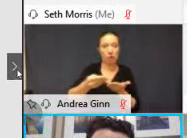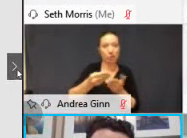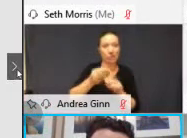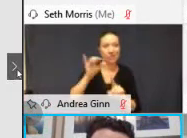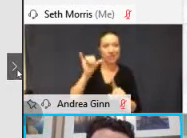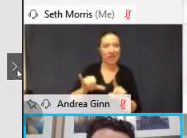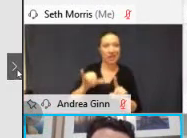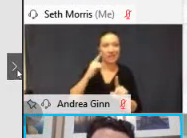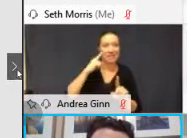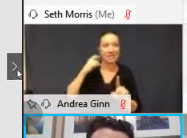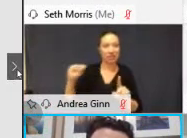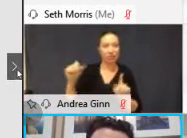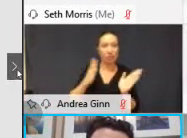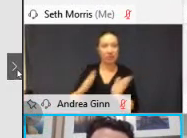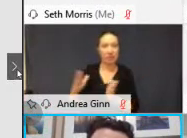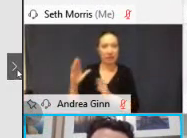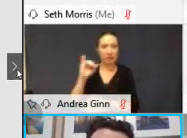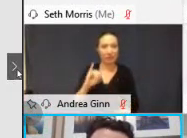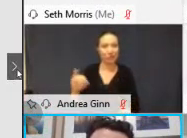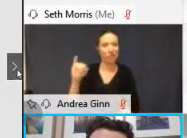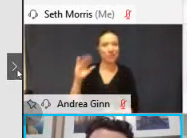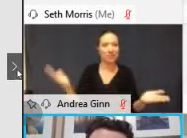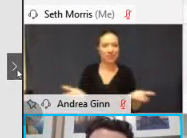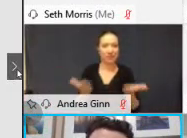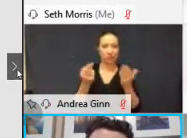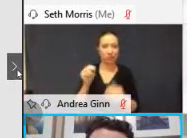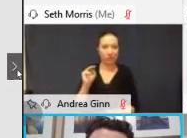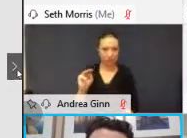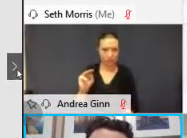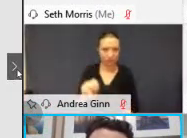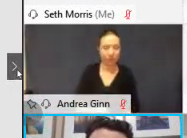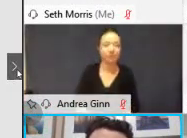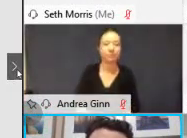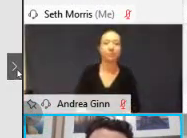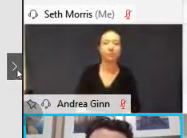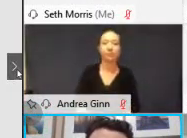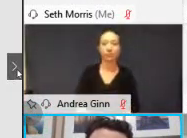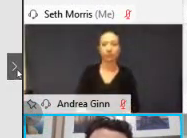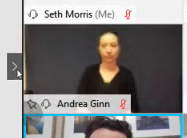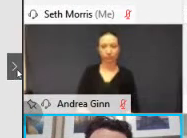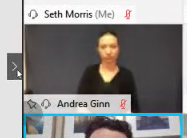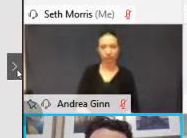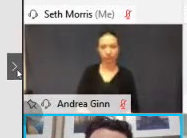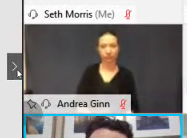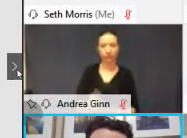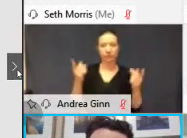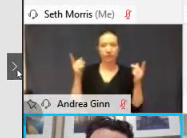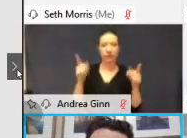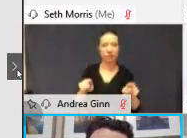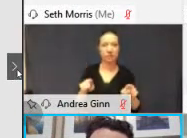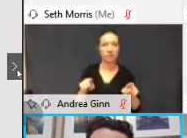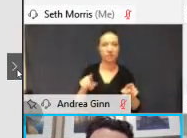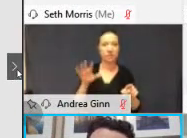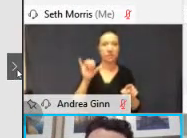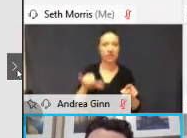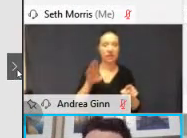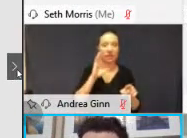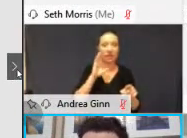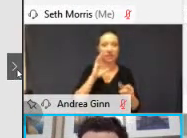New Mexico. And so what happens there is, that translates